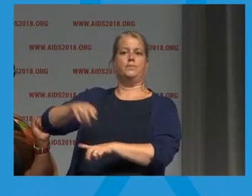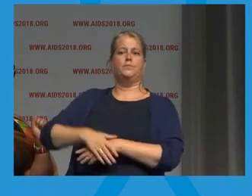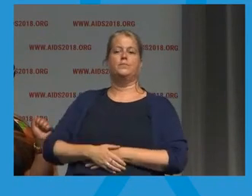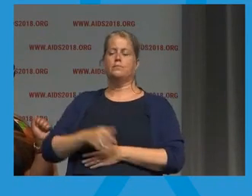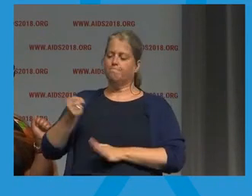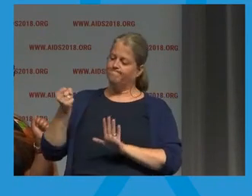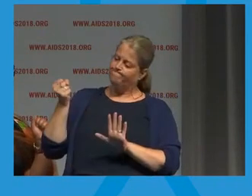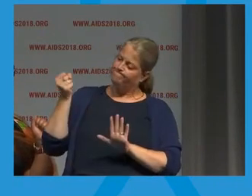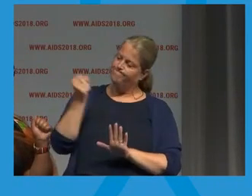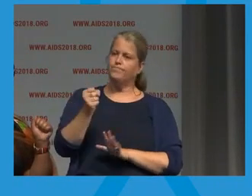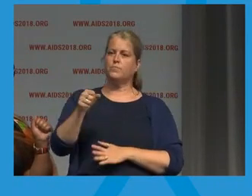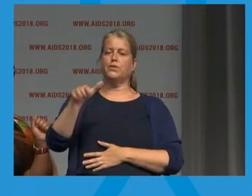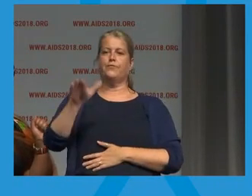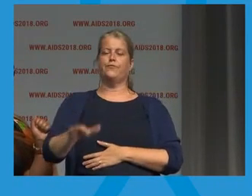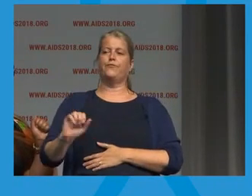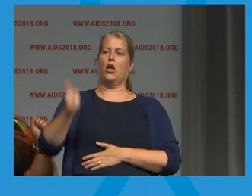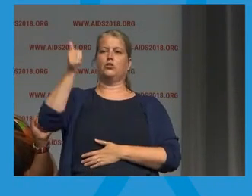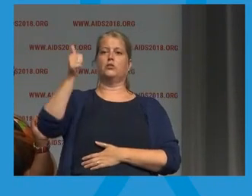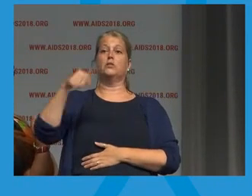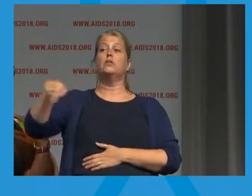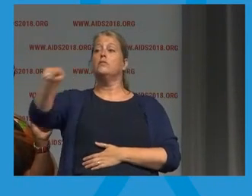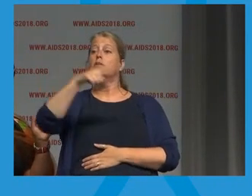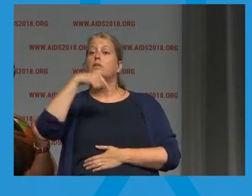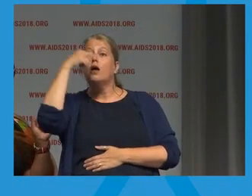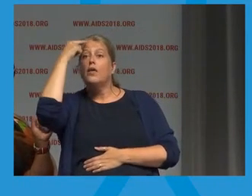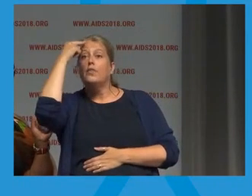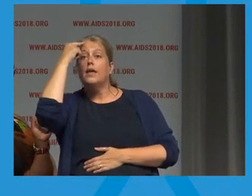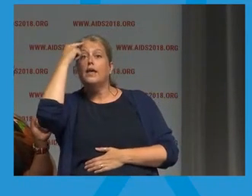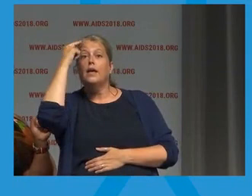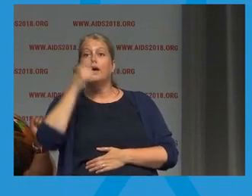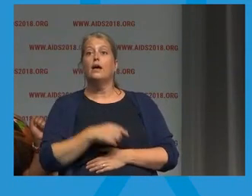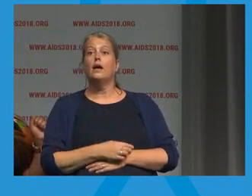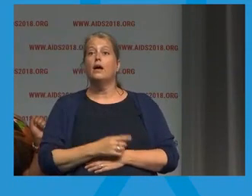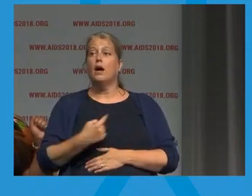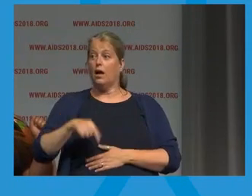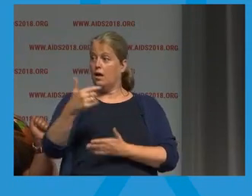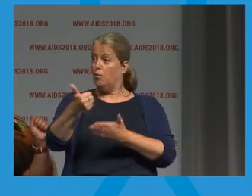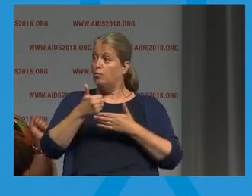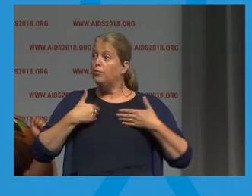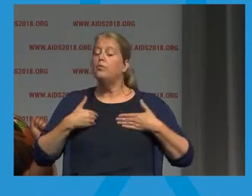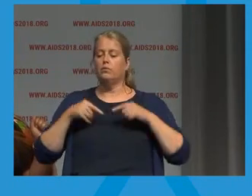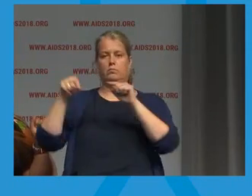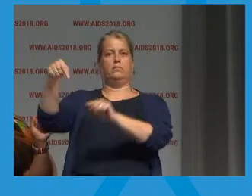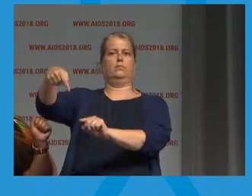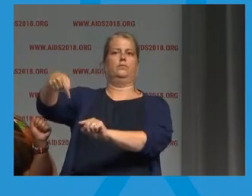Put them first when you are thinking about who help.